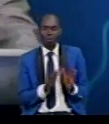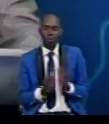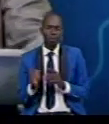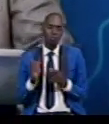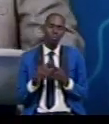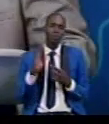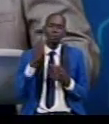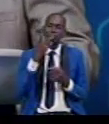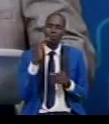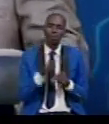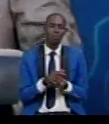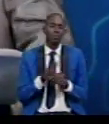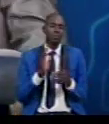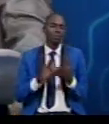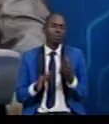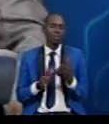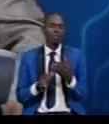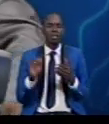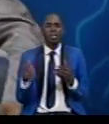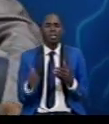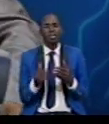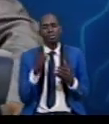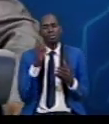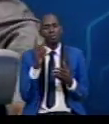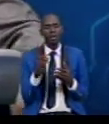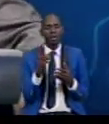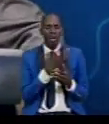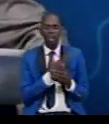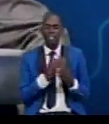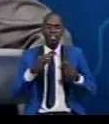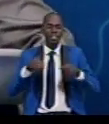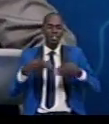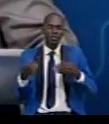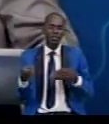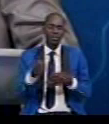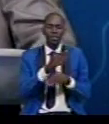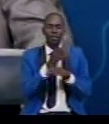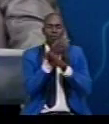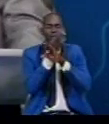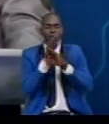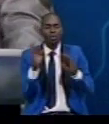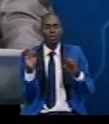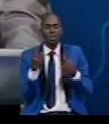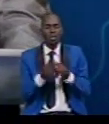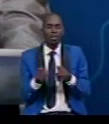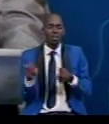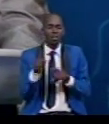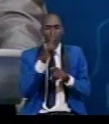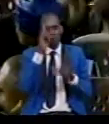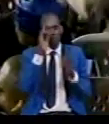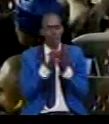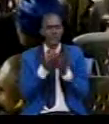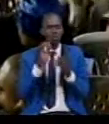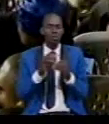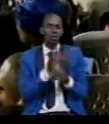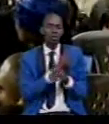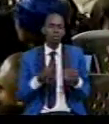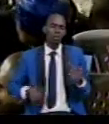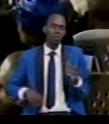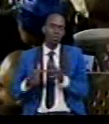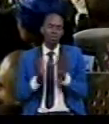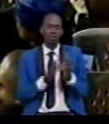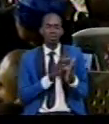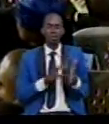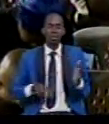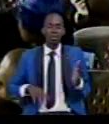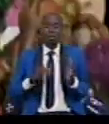forgive everyone and give them freedom as they believe on the Lord Jesus Christ. And I pray,